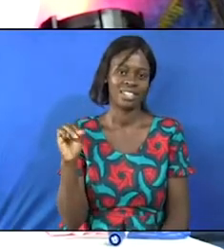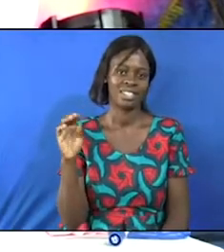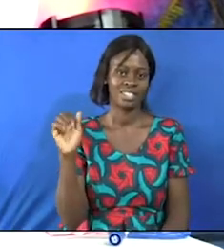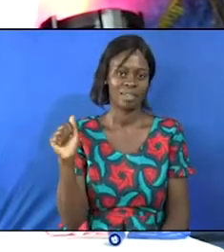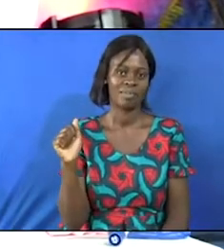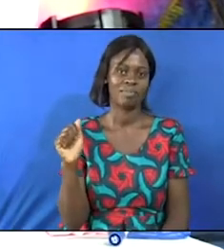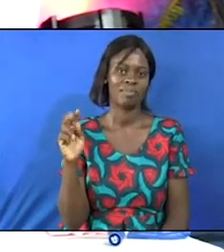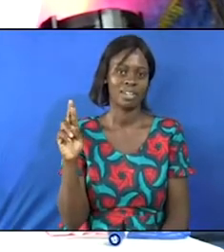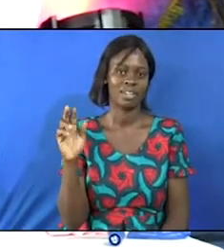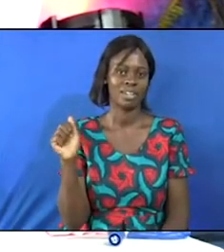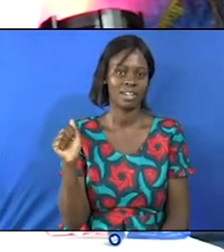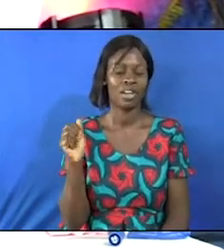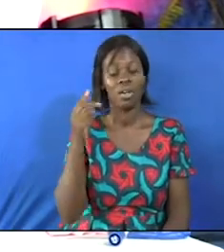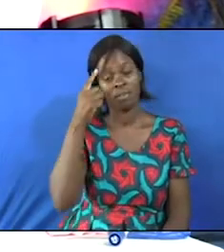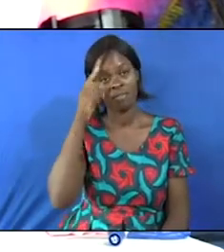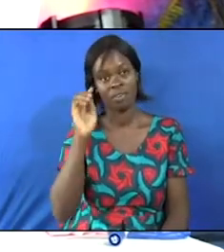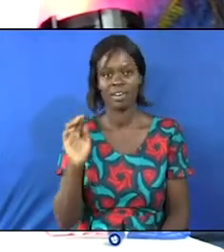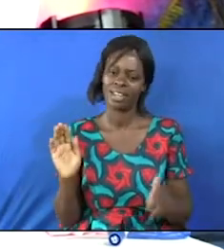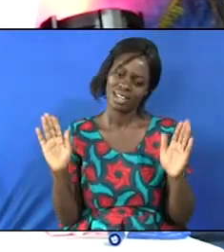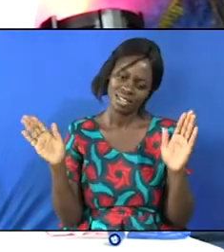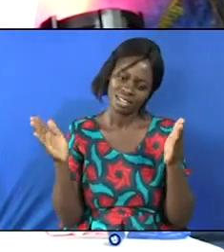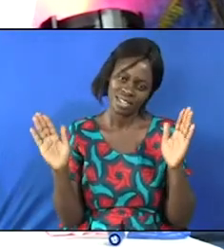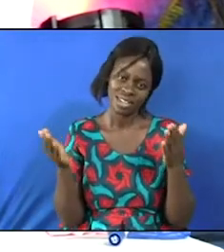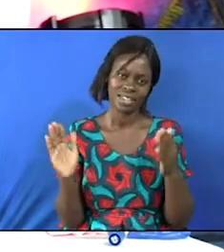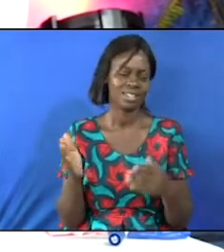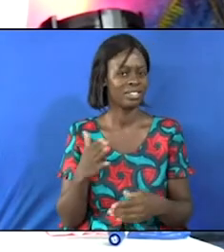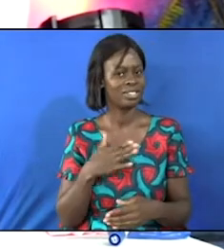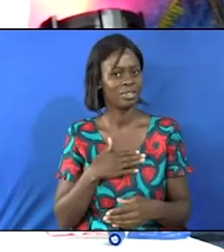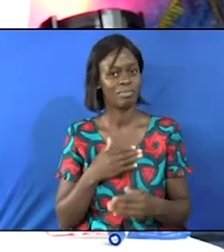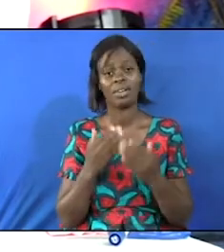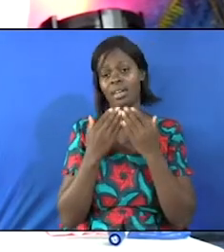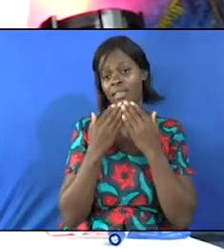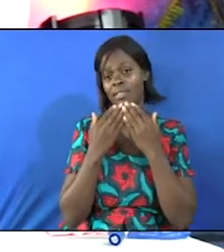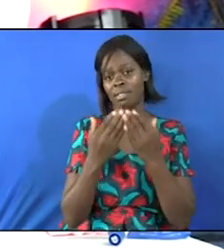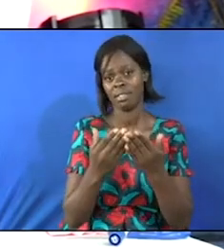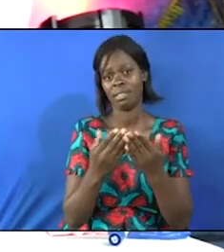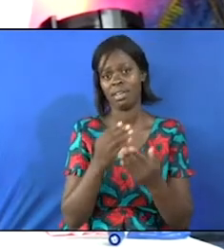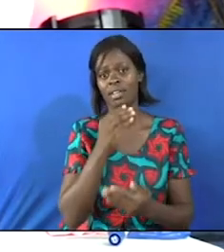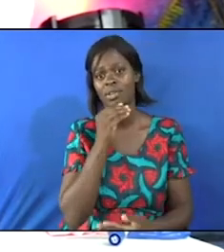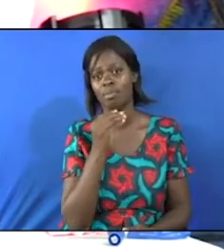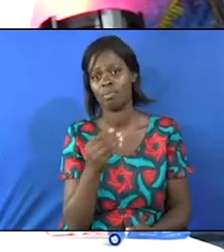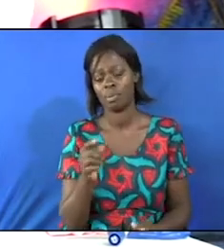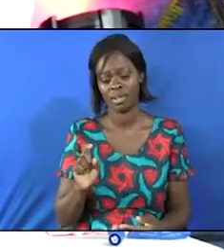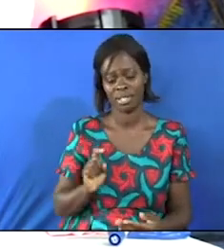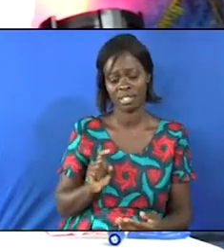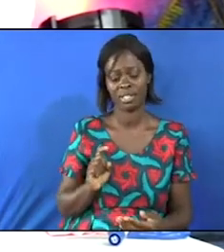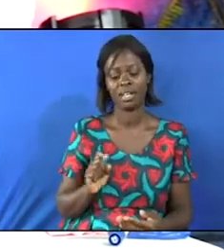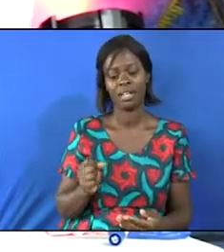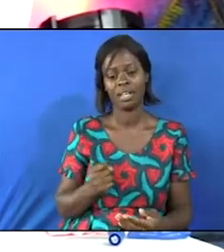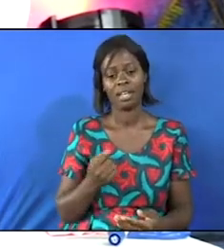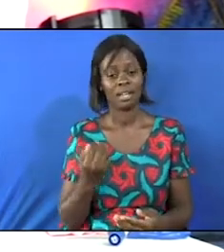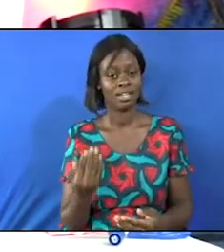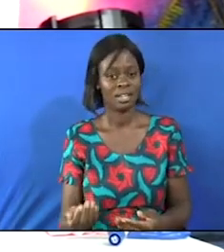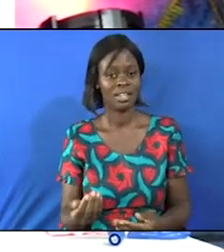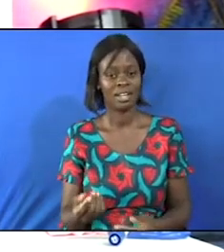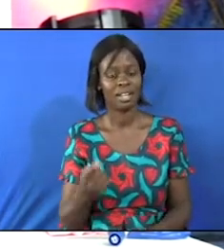cheering me up and encouraging me. And thank you, boys and girls, for listening. God bless.